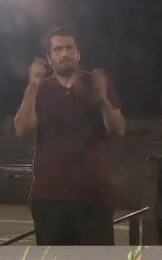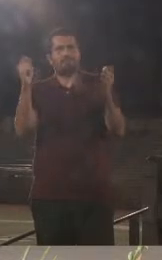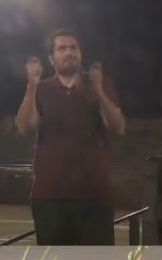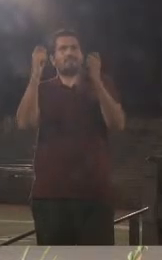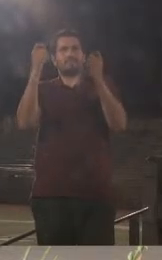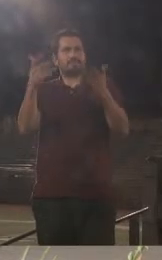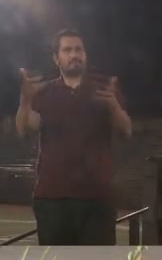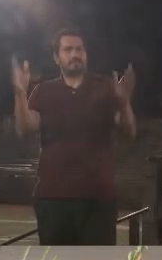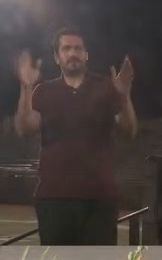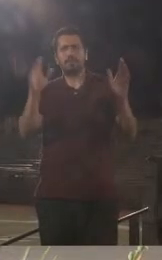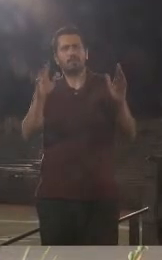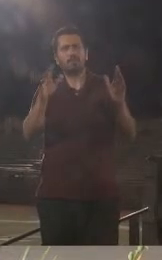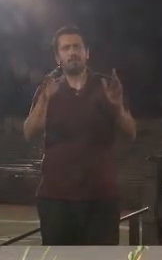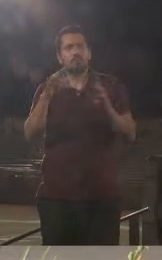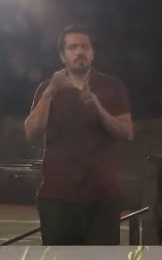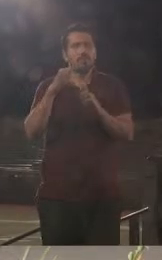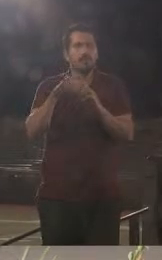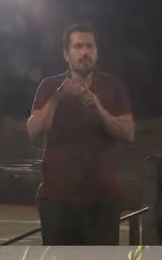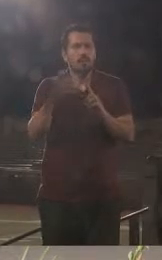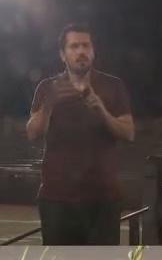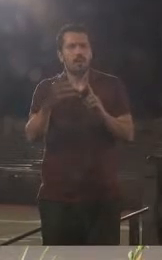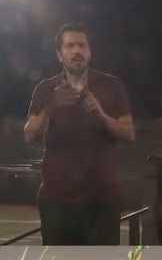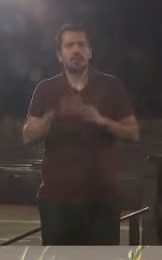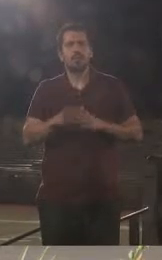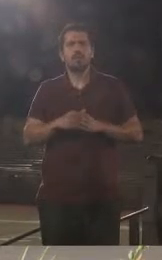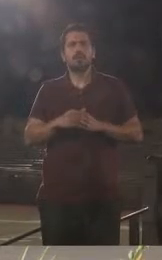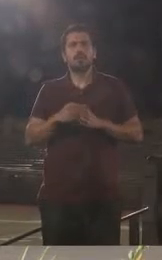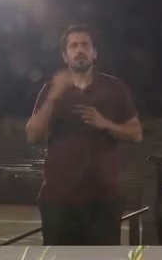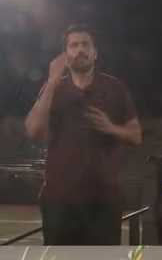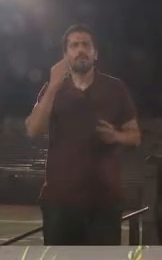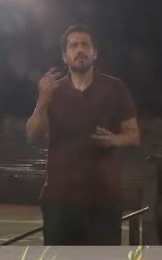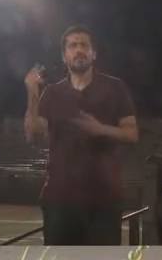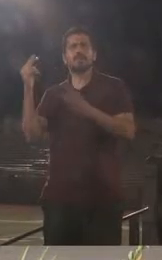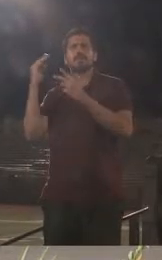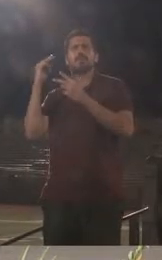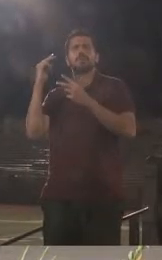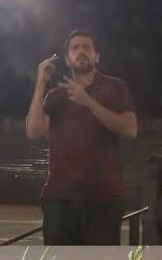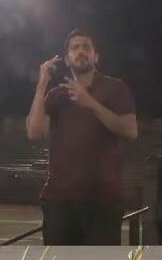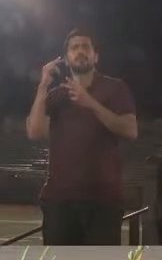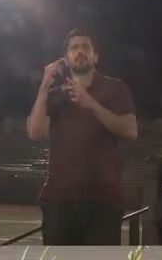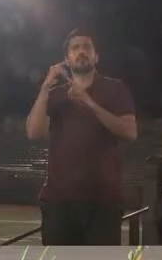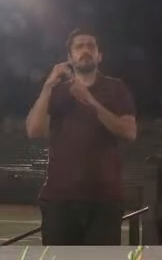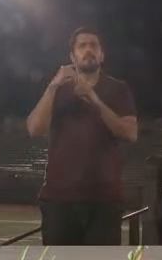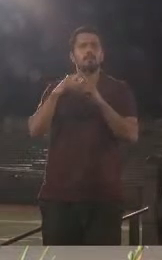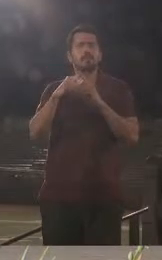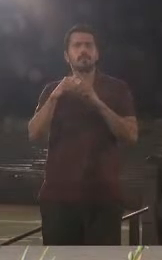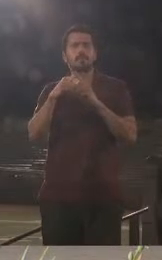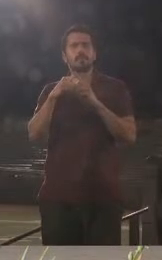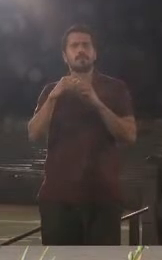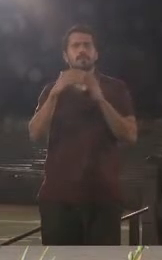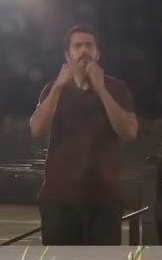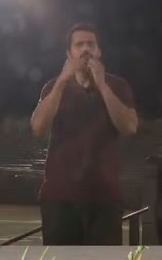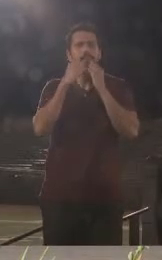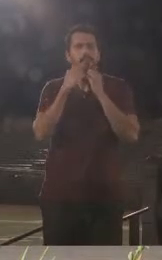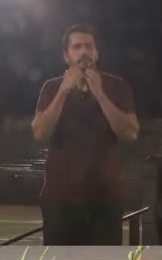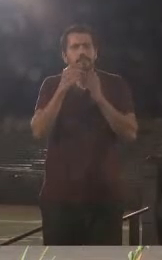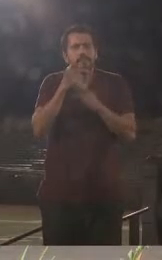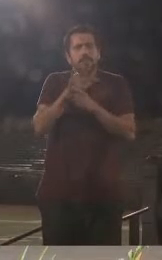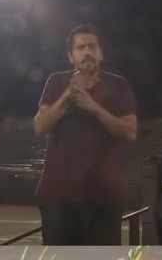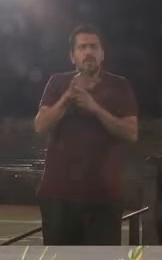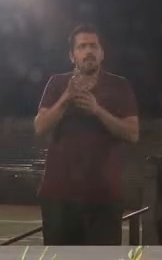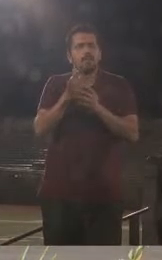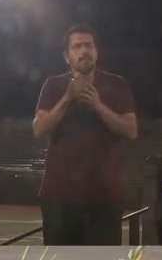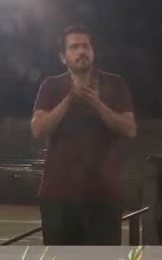celebration, but it's also a time for reflection and some compassion. The journey that you have